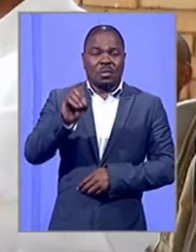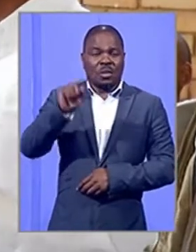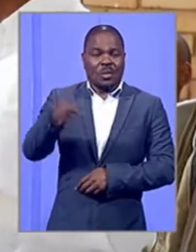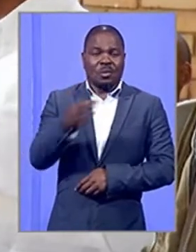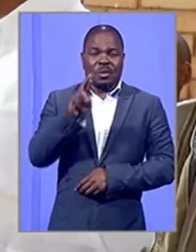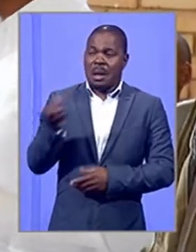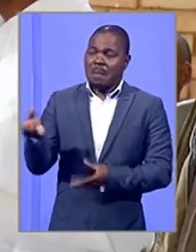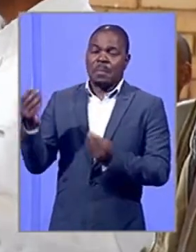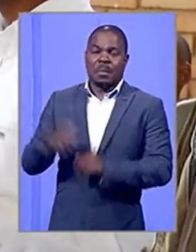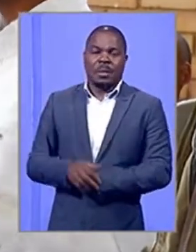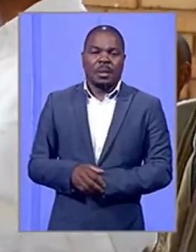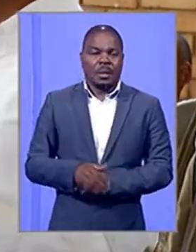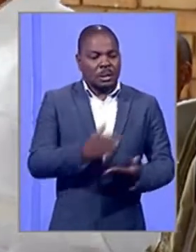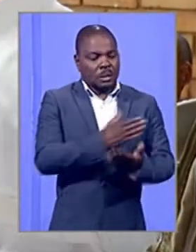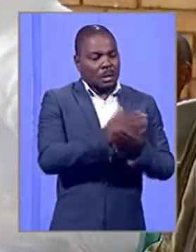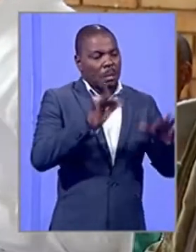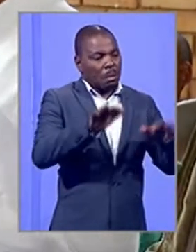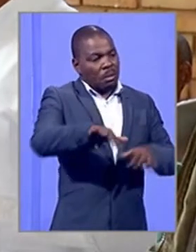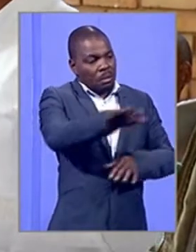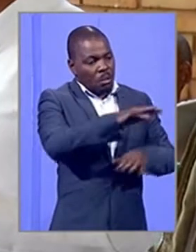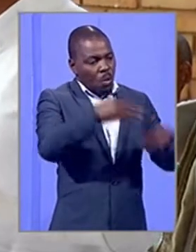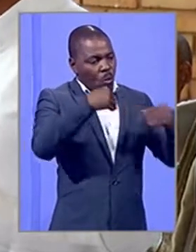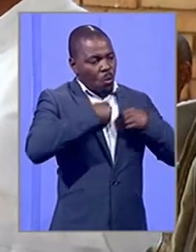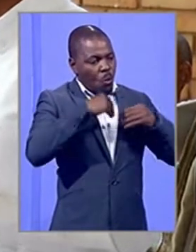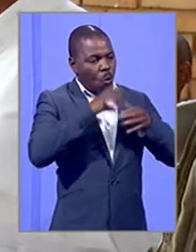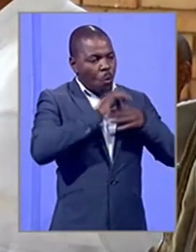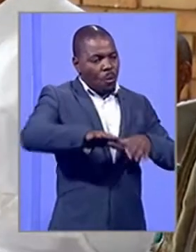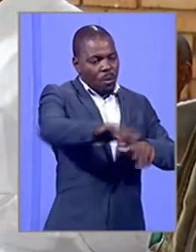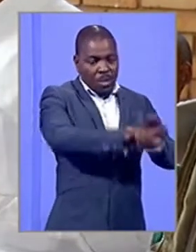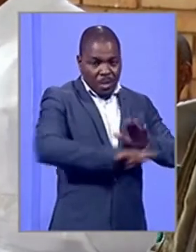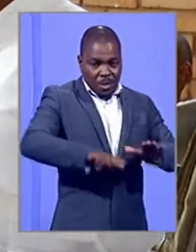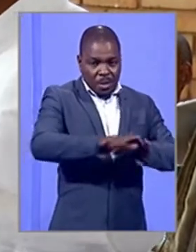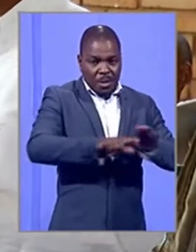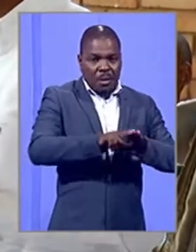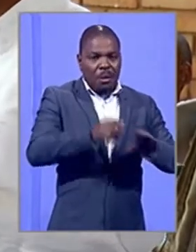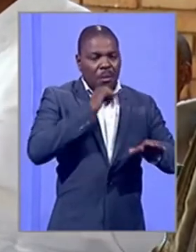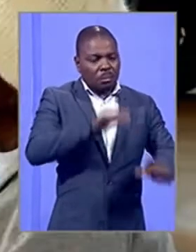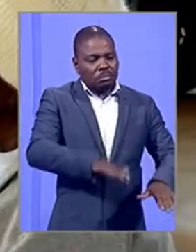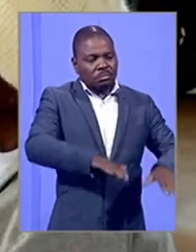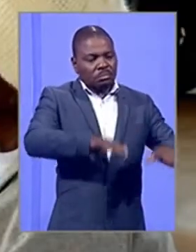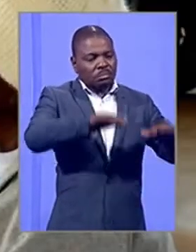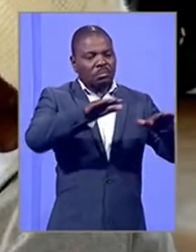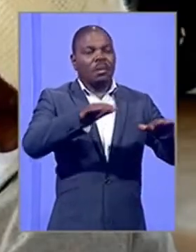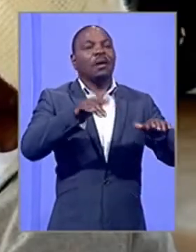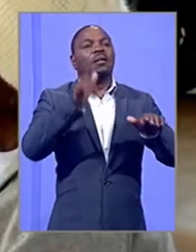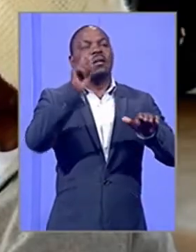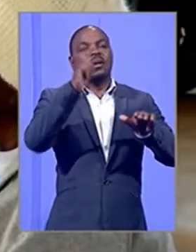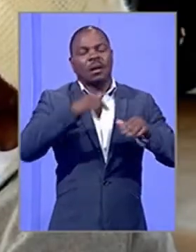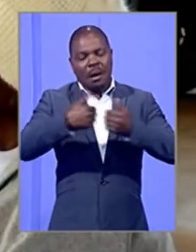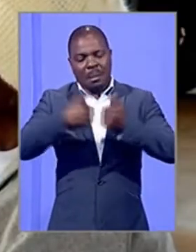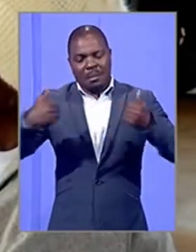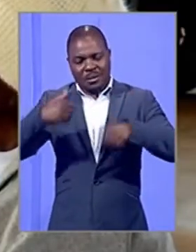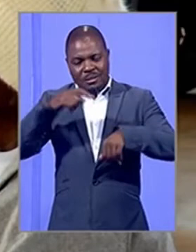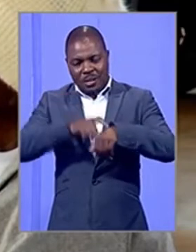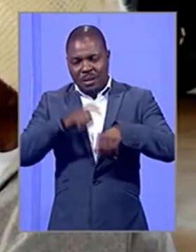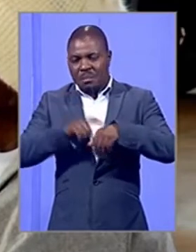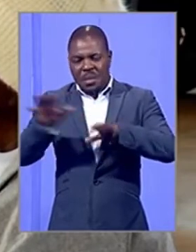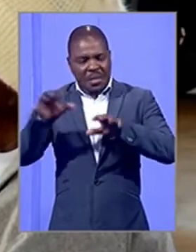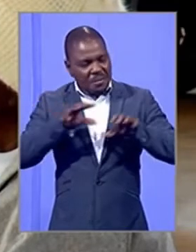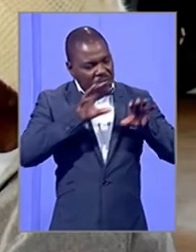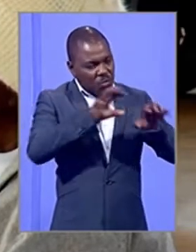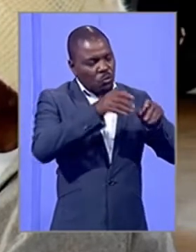beng mabu bao ba reng ba belegetšwe le go golela mo polaseng pele ba tlošwa ke mmušo wa apartheid ba kwa bohloko go bona polasa